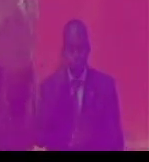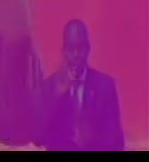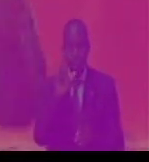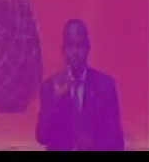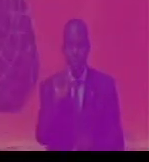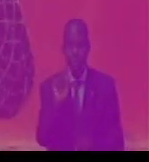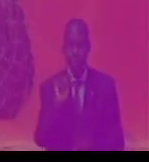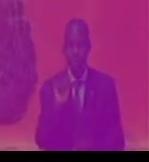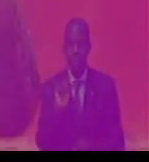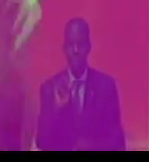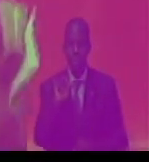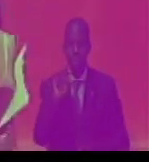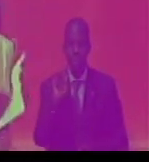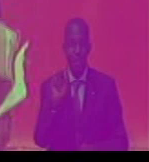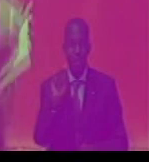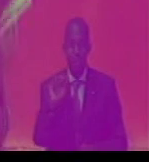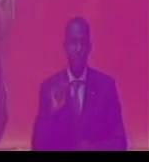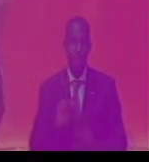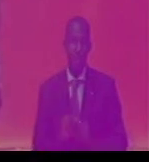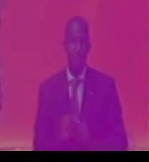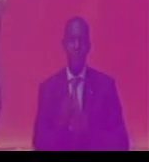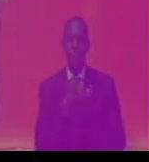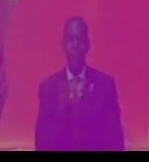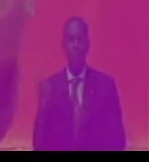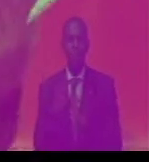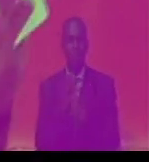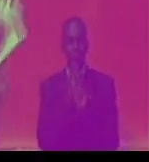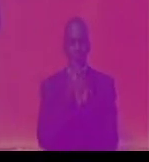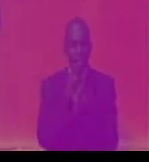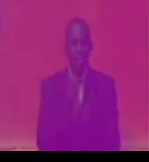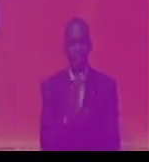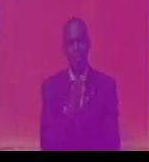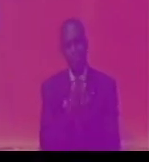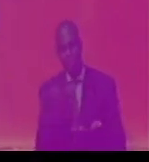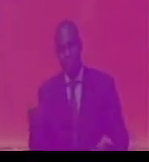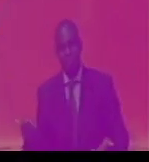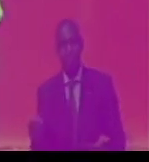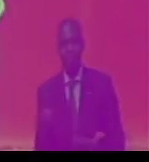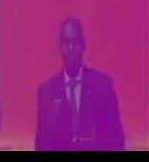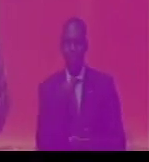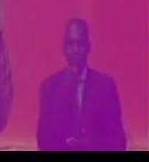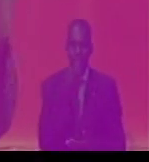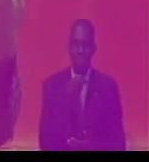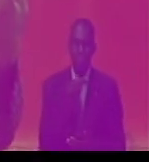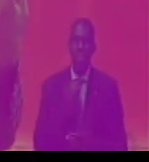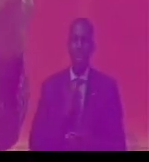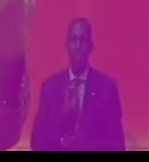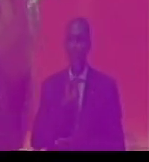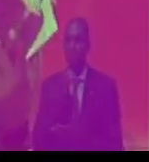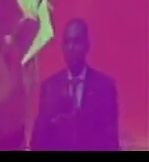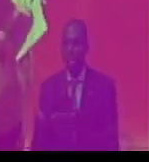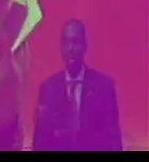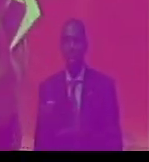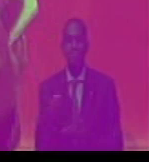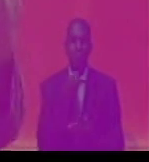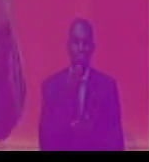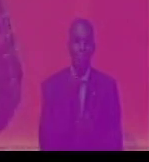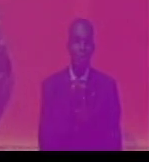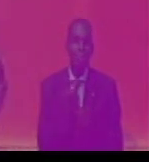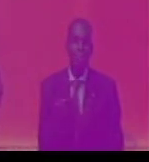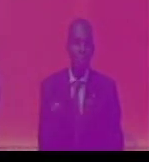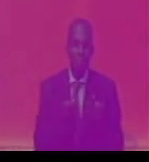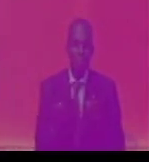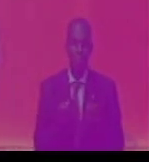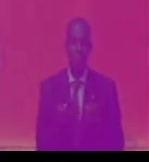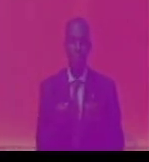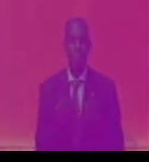in the house except 20 naira. I don't know what I will use 20 naira to do. And somebody dashed me, got an egg. We use